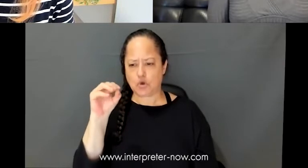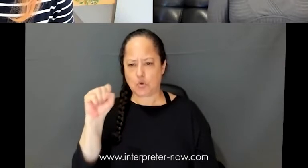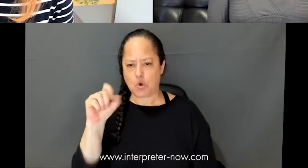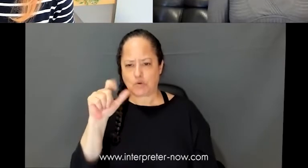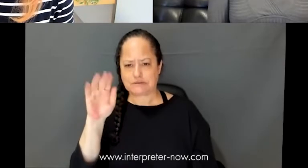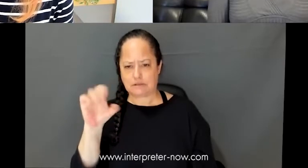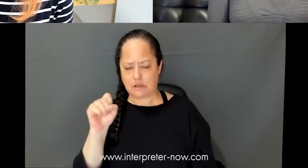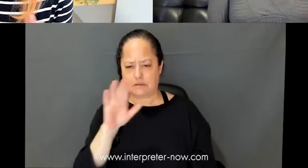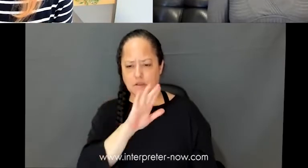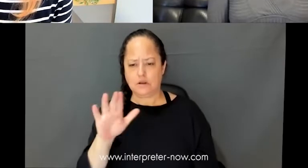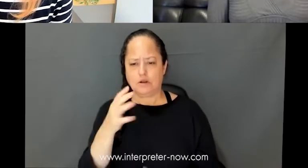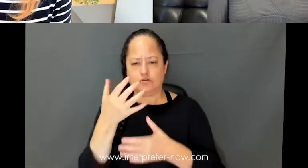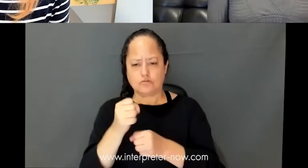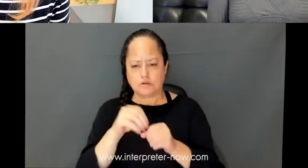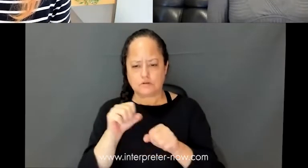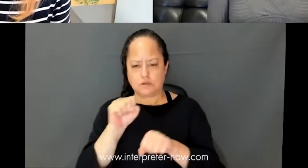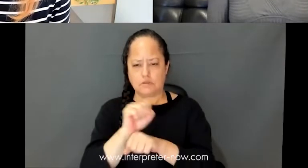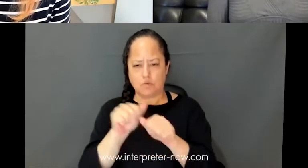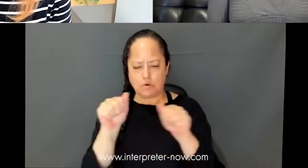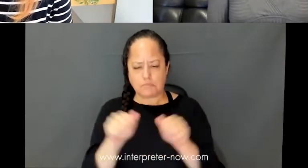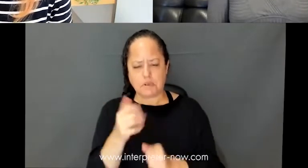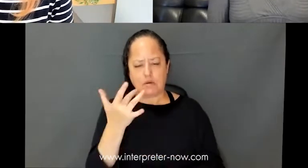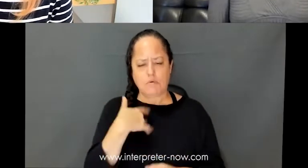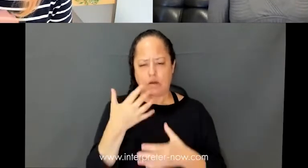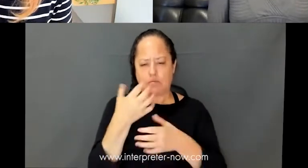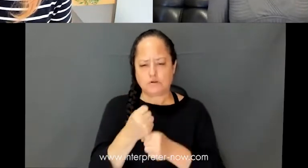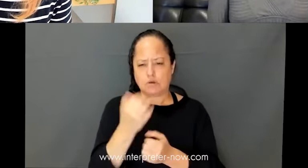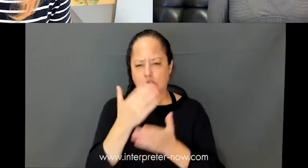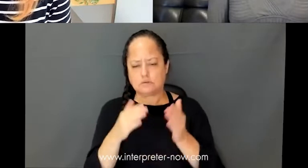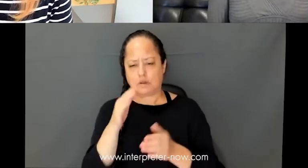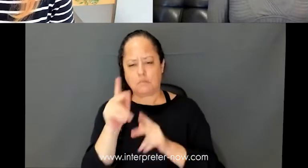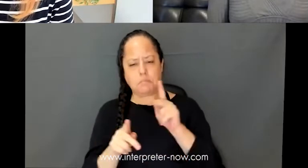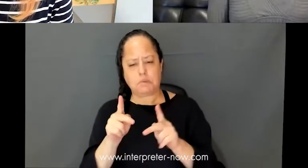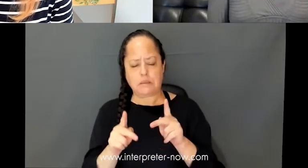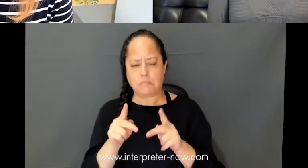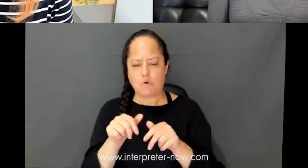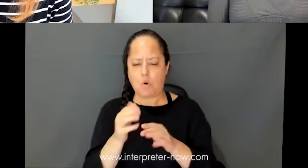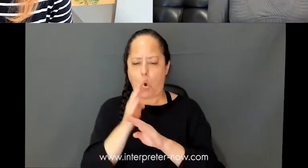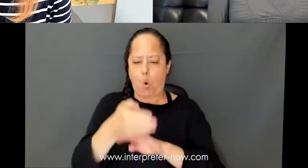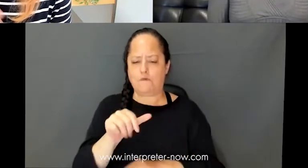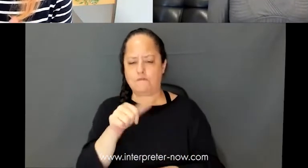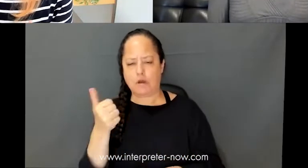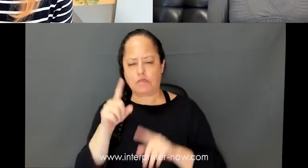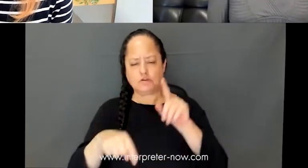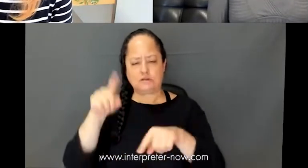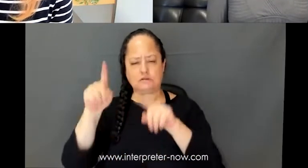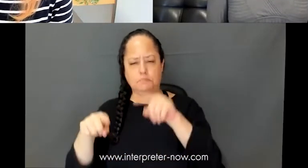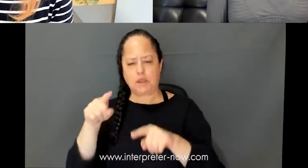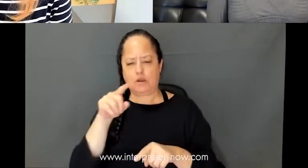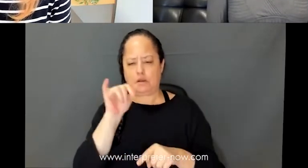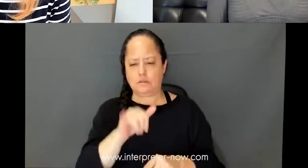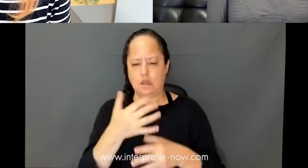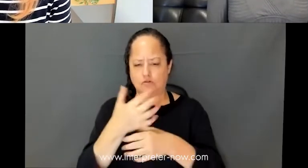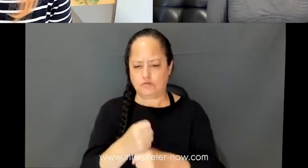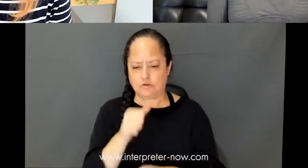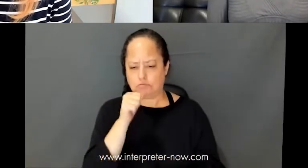in the workplace, why we tend to trust some people over others, the disparities in who we trust or don't trust, and how working